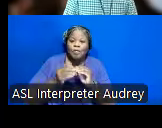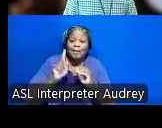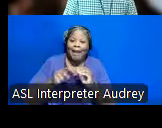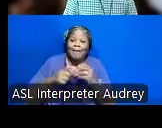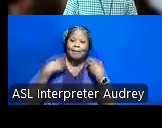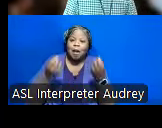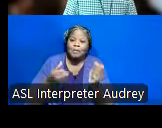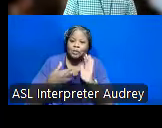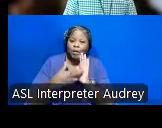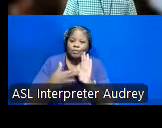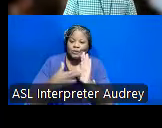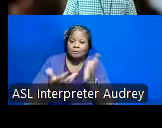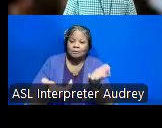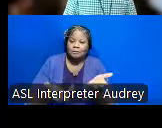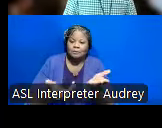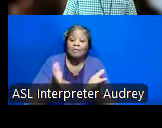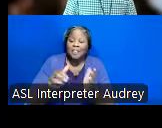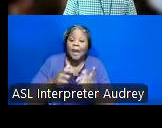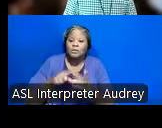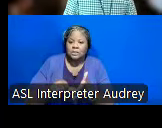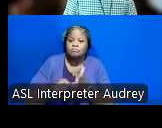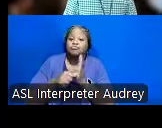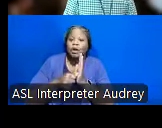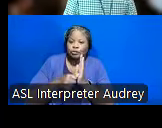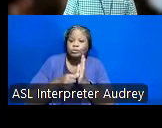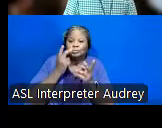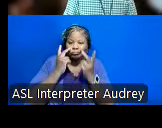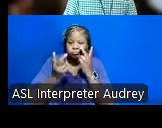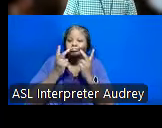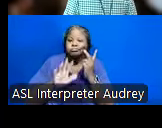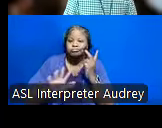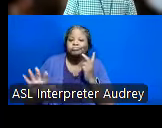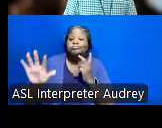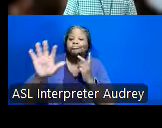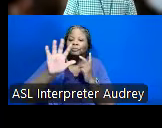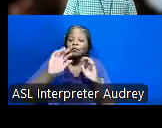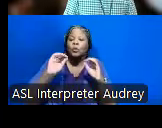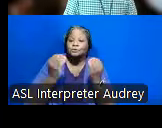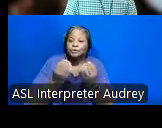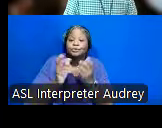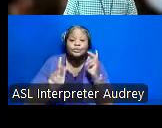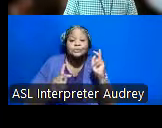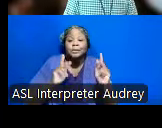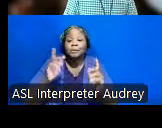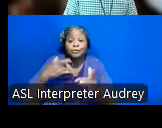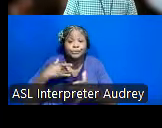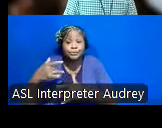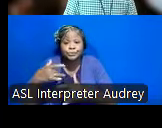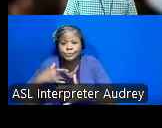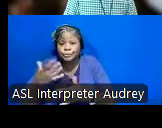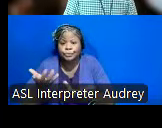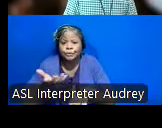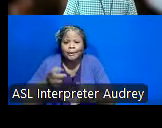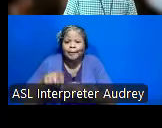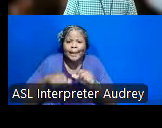competently represent. And that was the impression that we got across organizations, that people were concerned that they might not be able